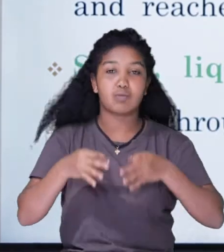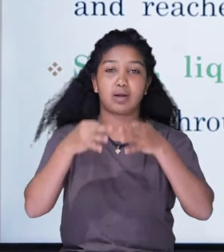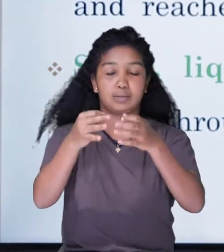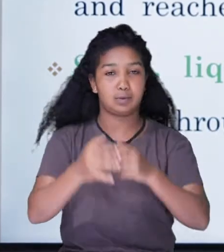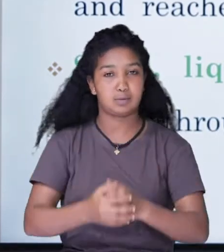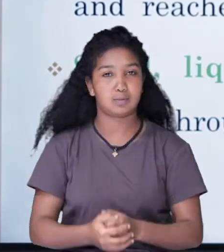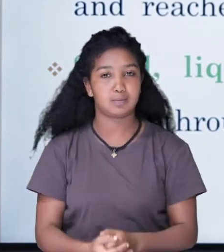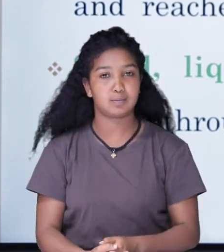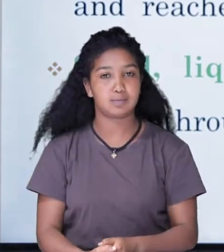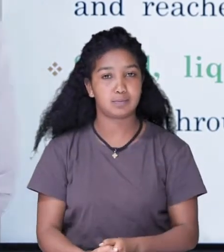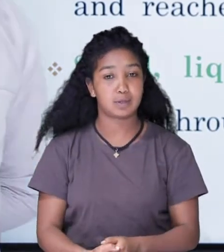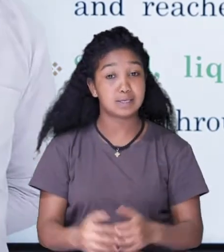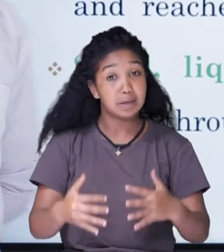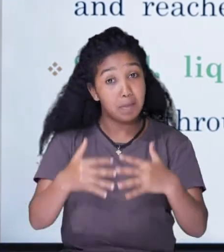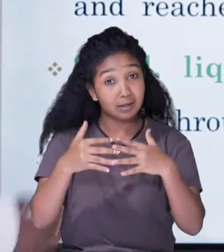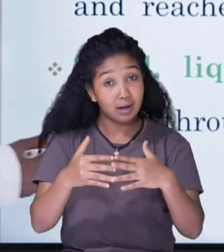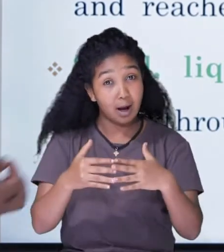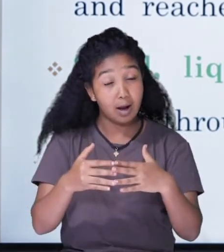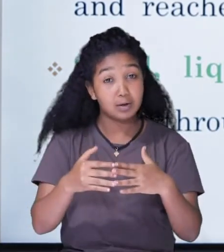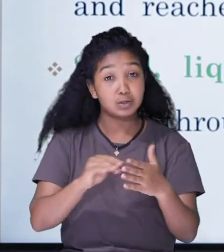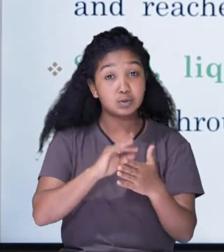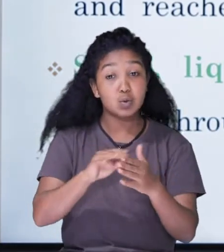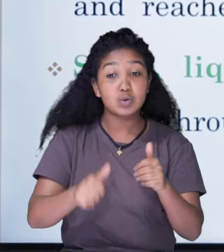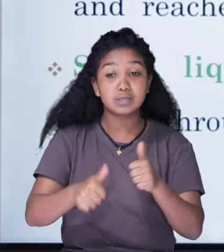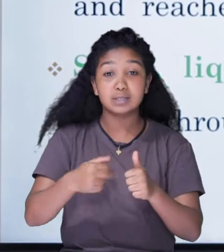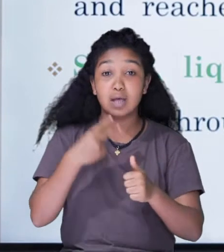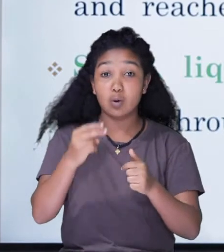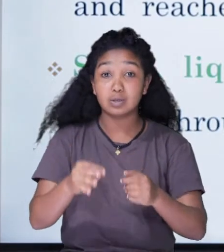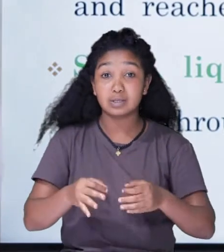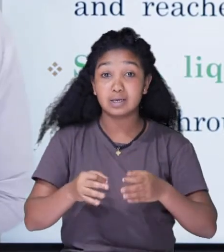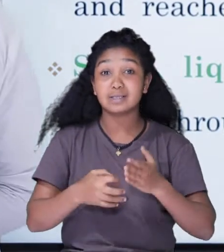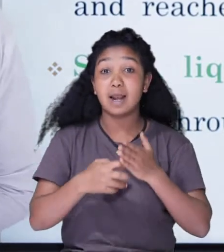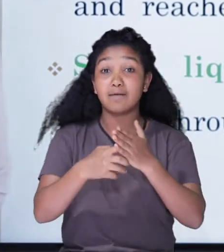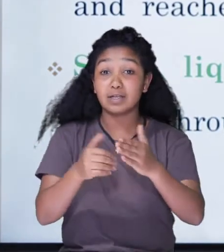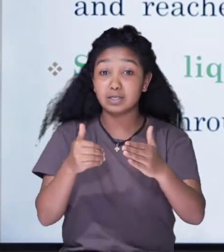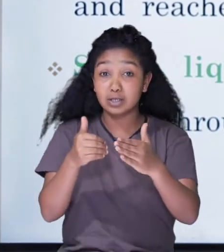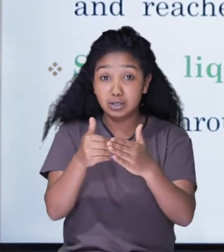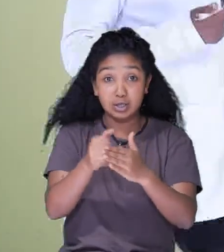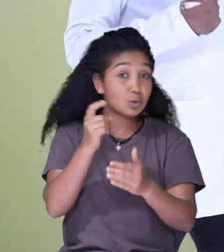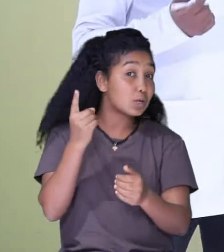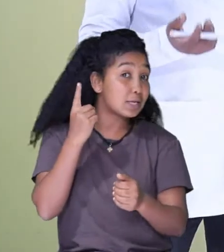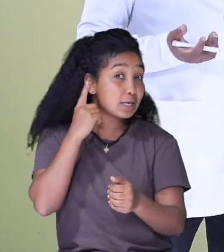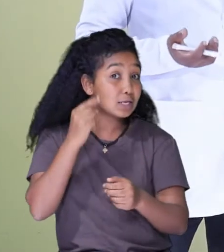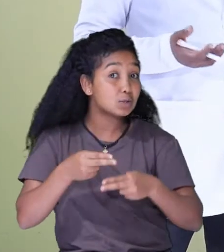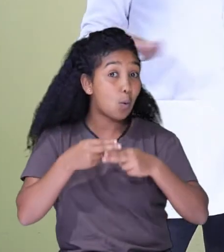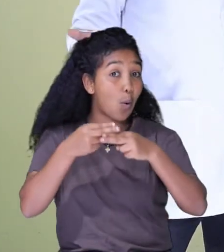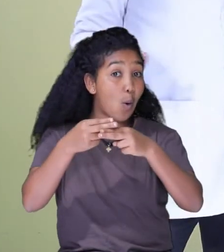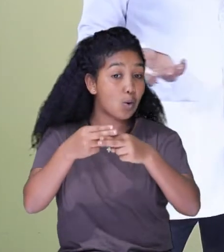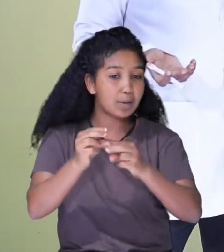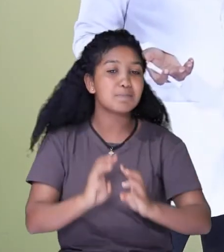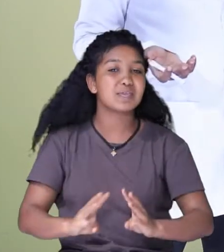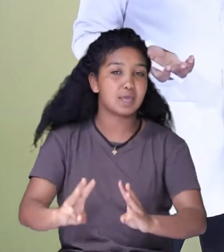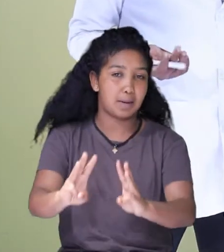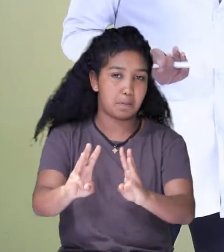transmit. The material through which the sound traveled and reached your ears is called